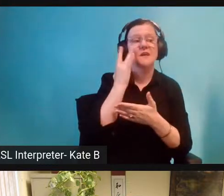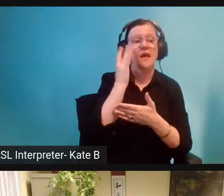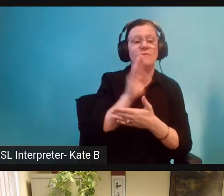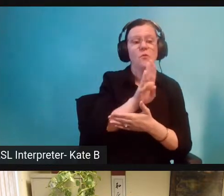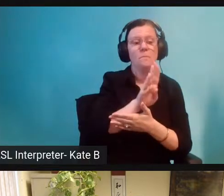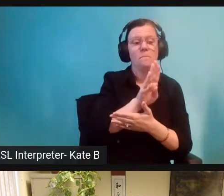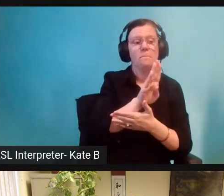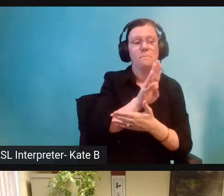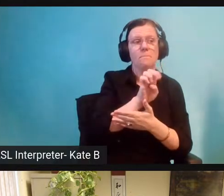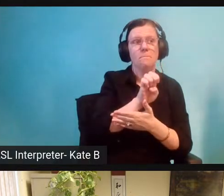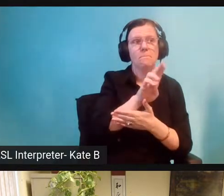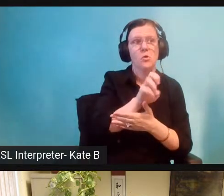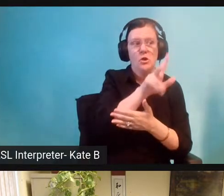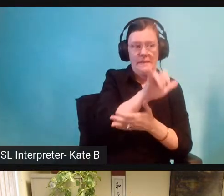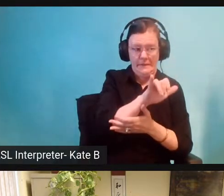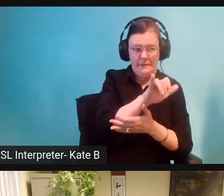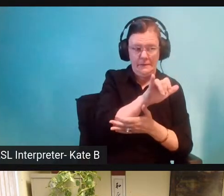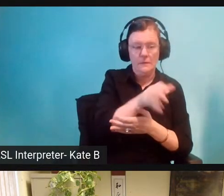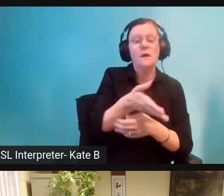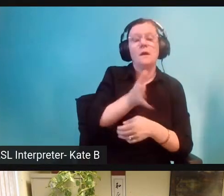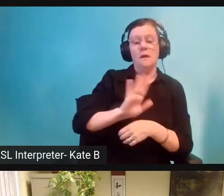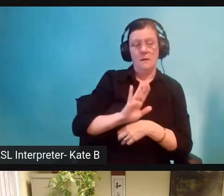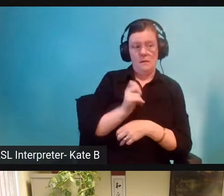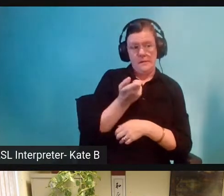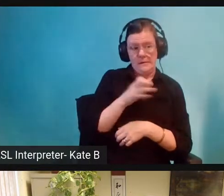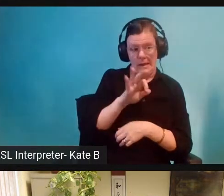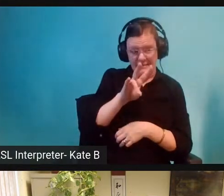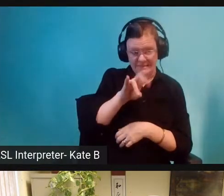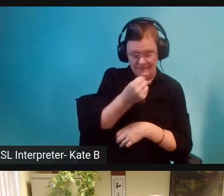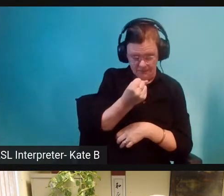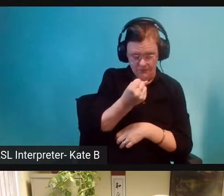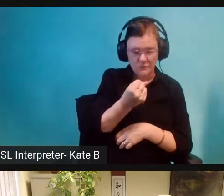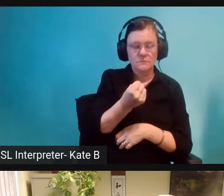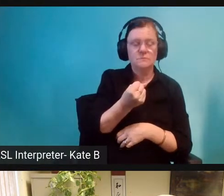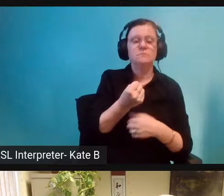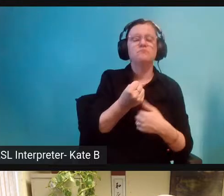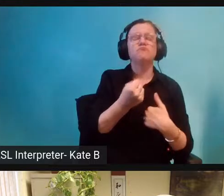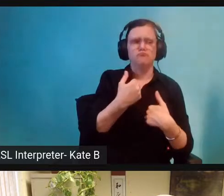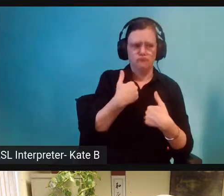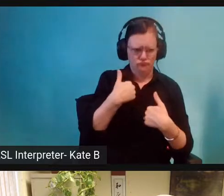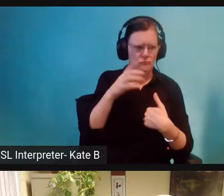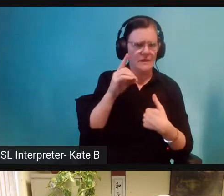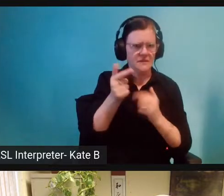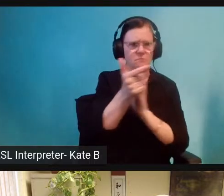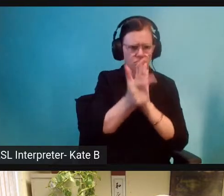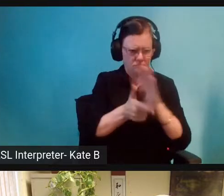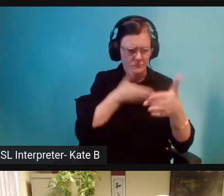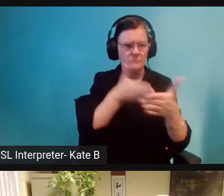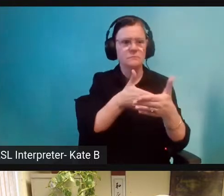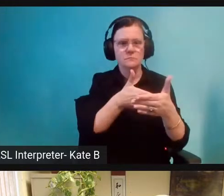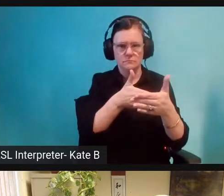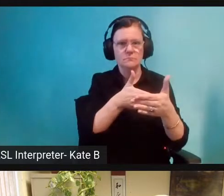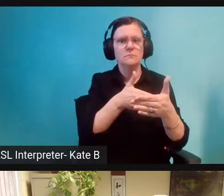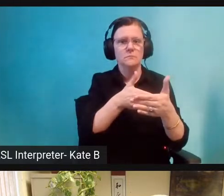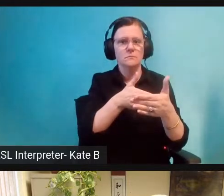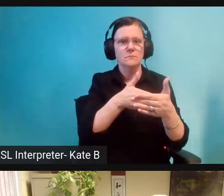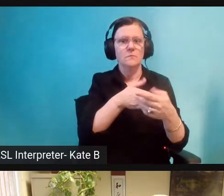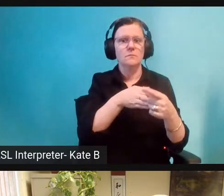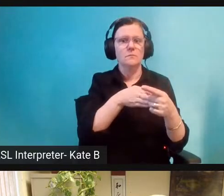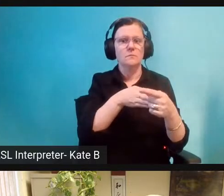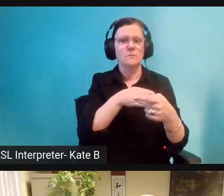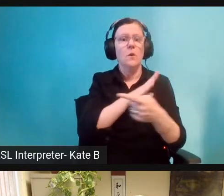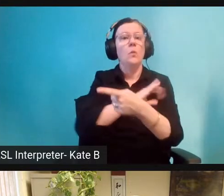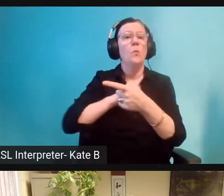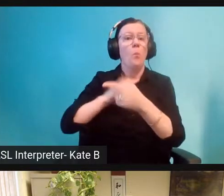1970s when after I had filed a lawsuit against the Board of Education because they